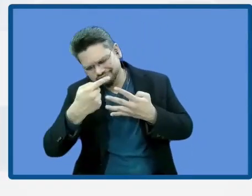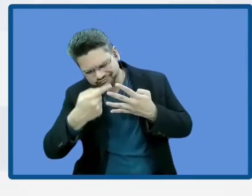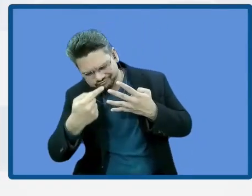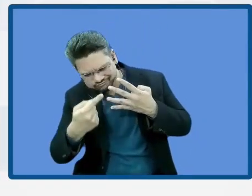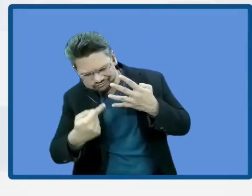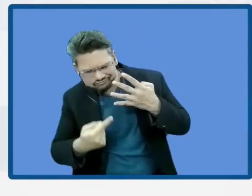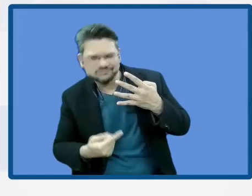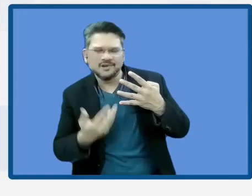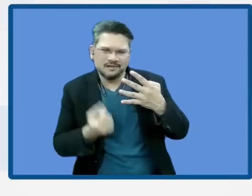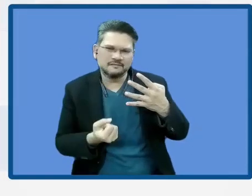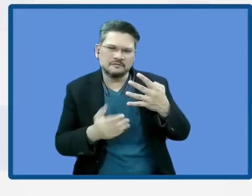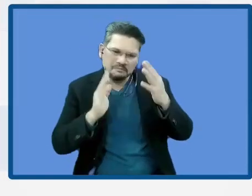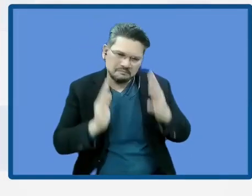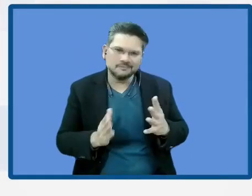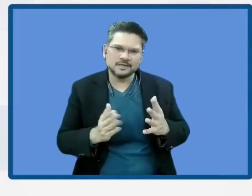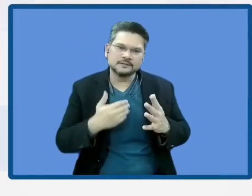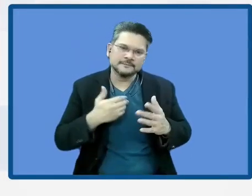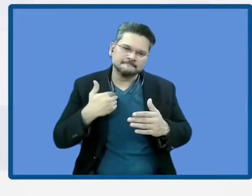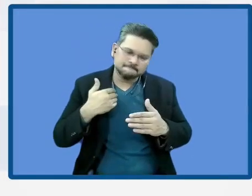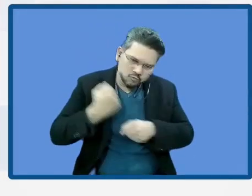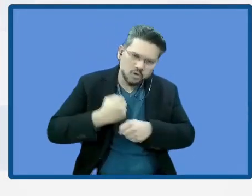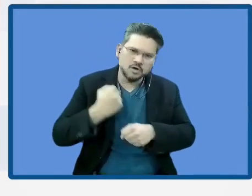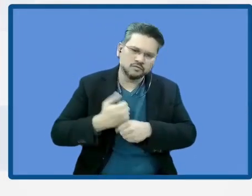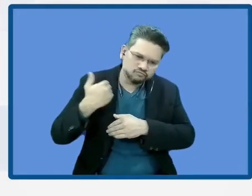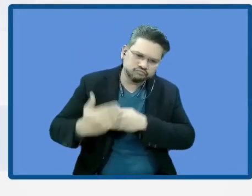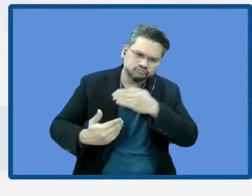keep working towards improving these early warning systems.